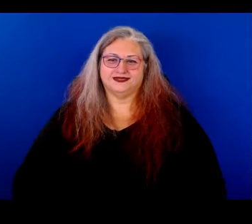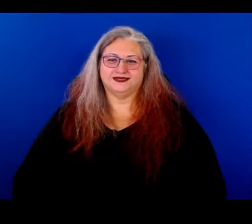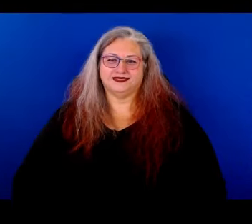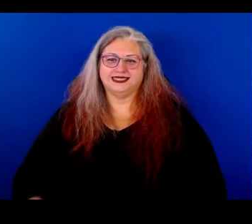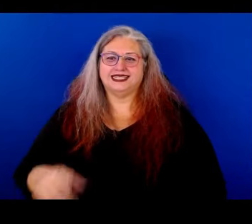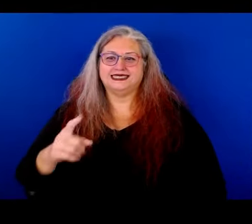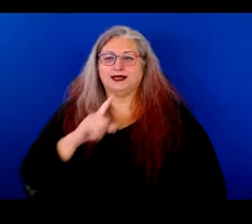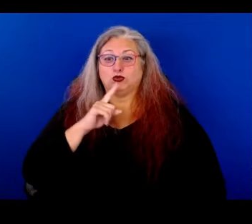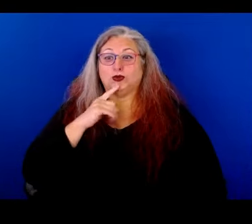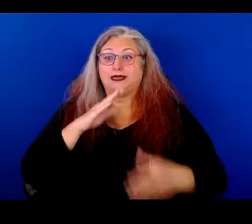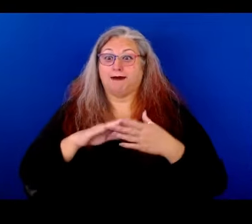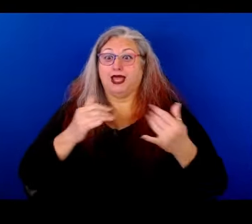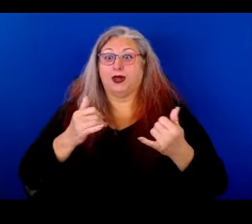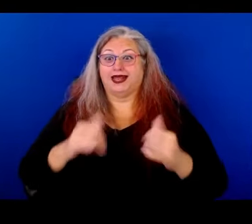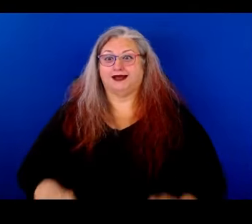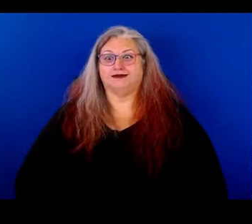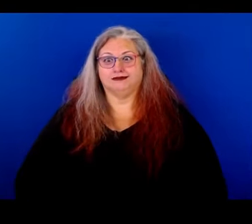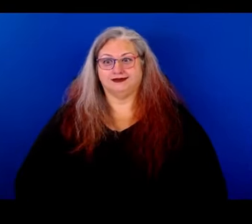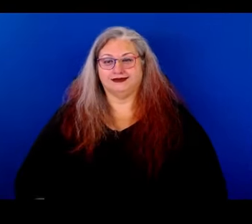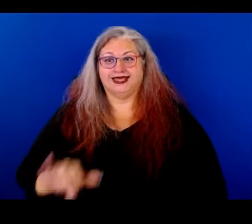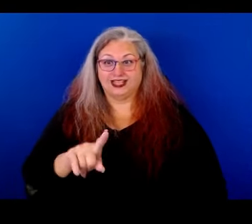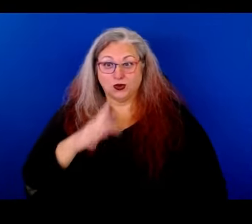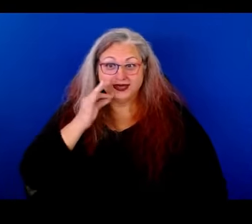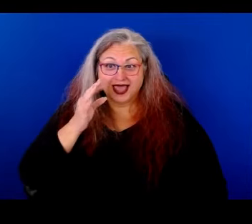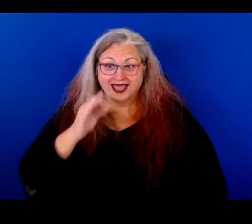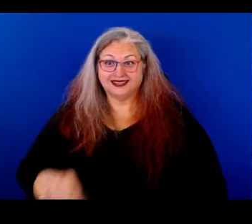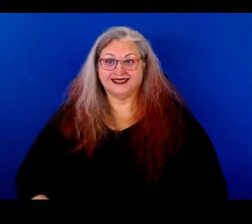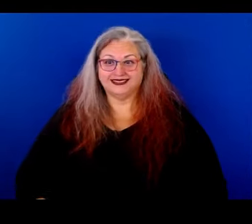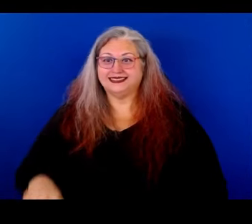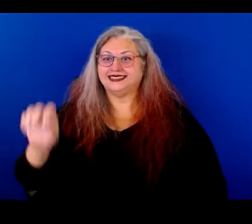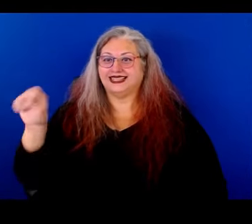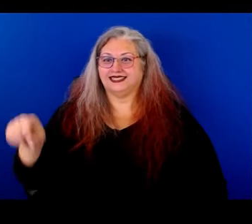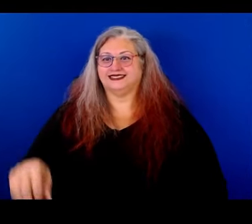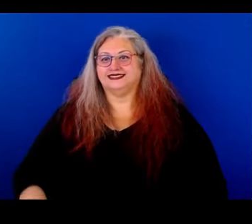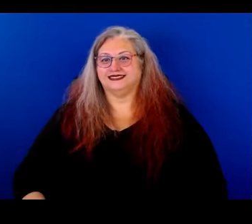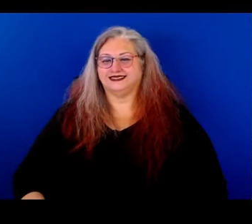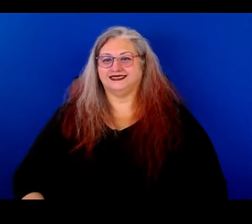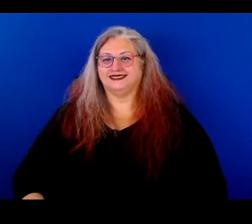Because somebody's being really bad right now. Is this your cat?